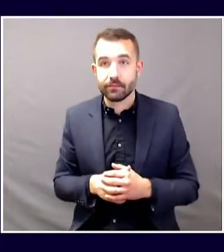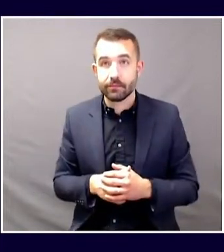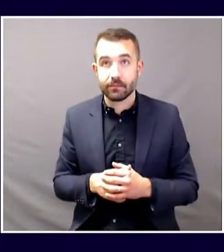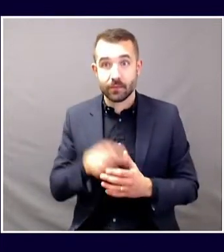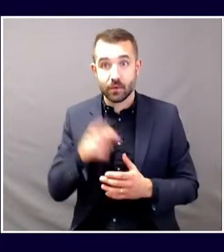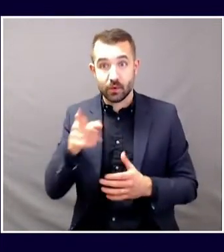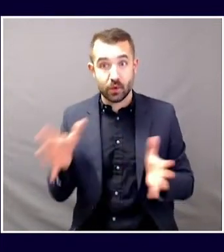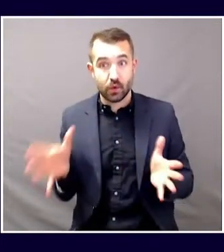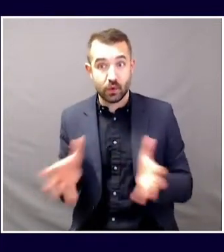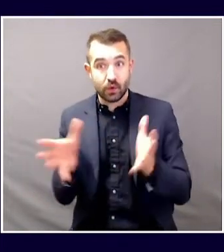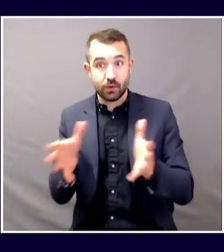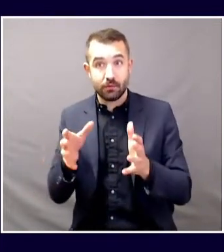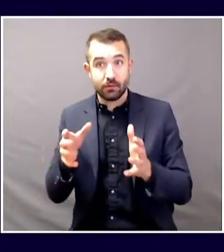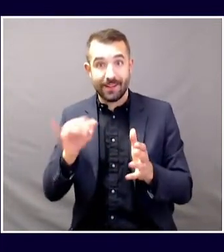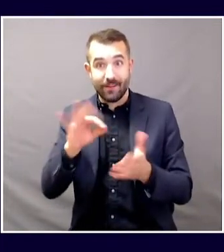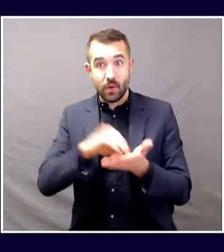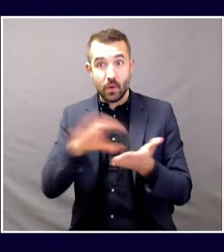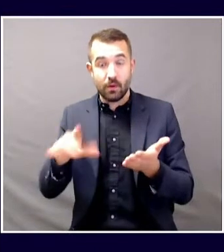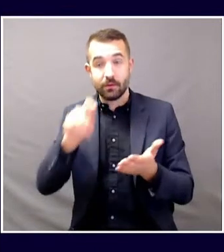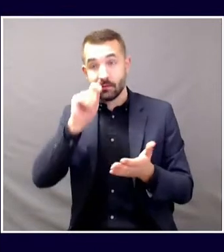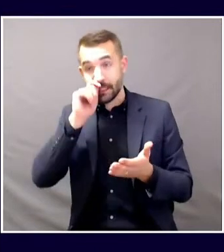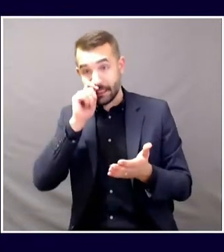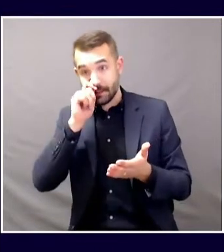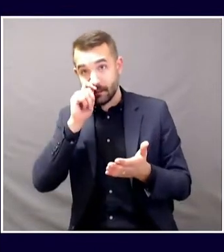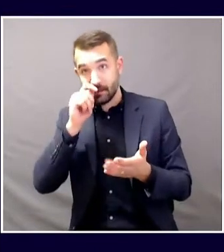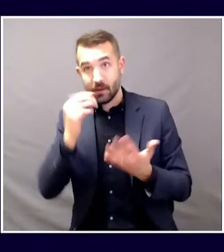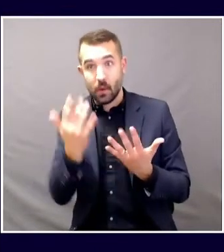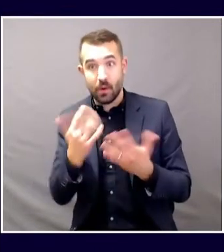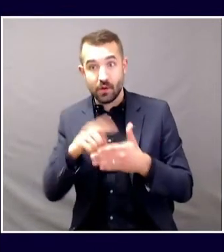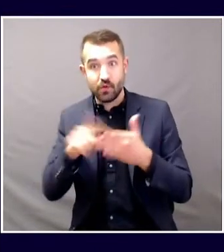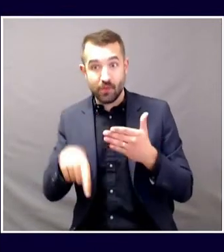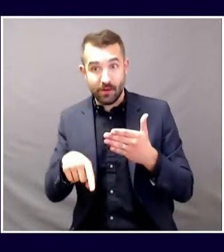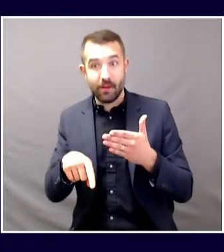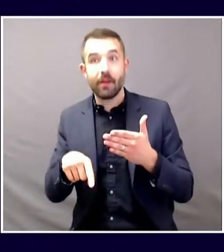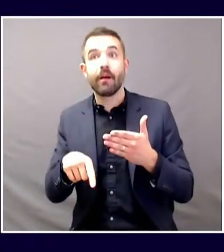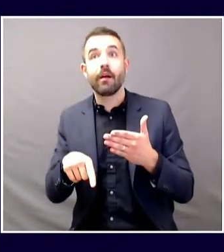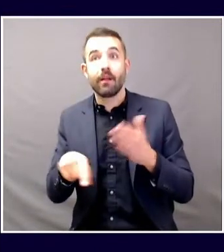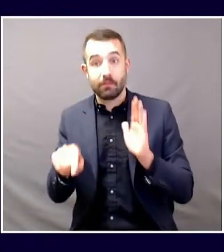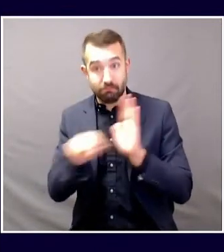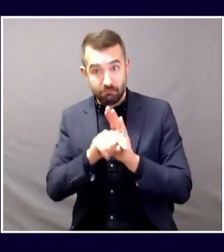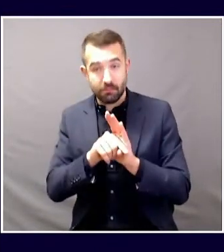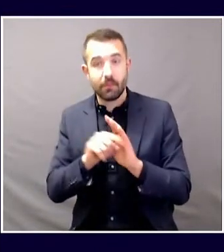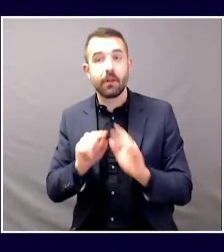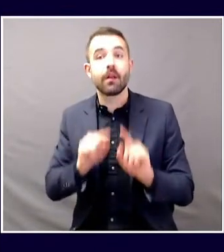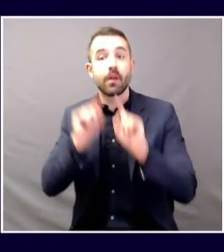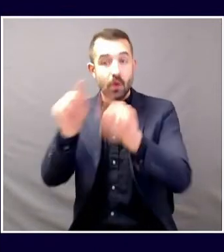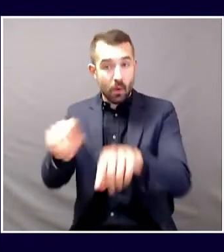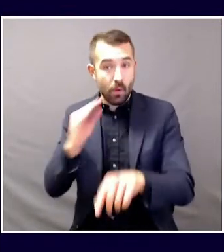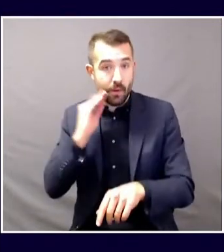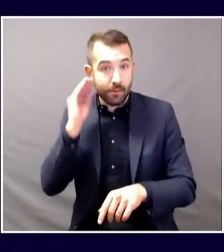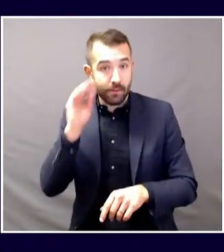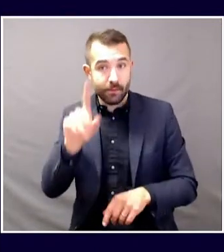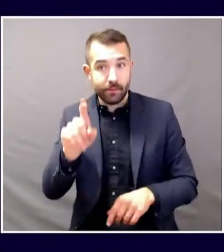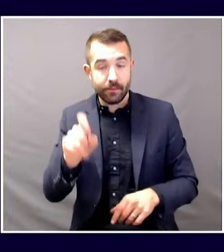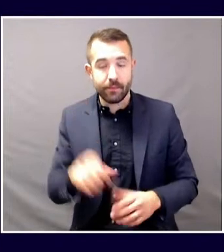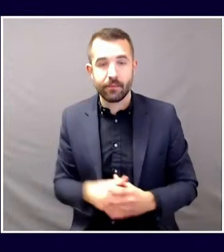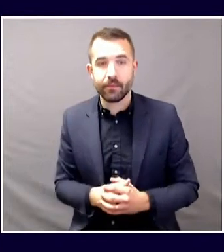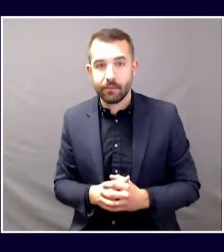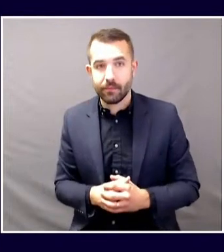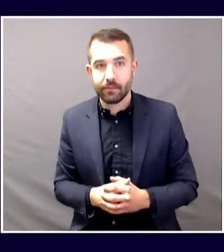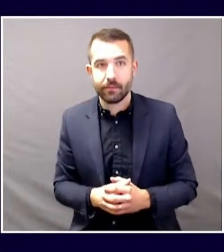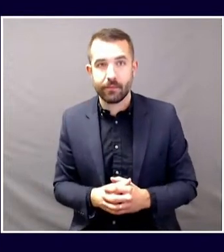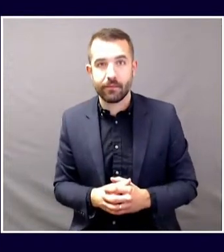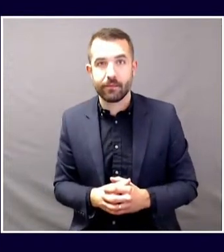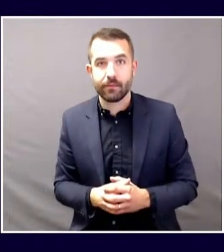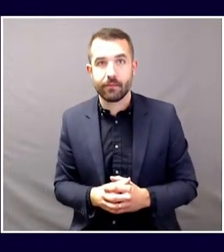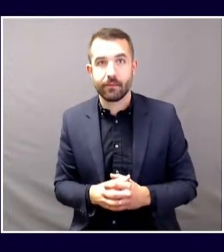they go home? I think that's the best practice. Travel introduces the possibility of